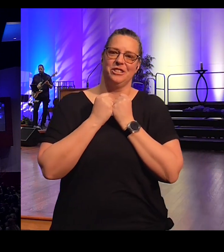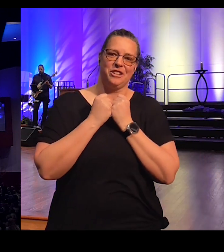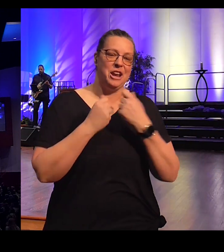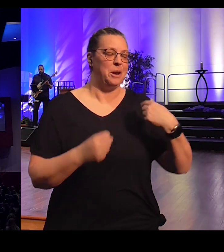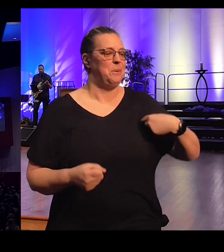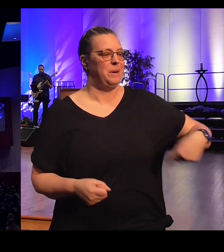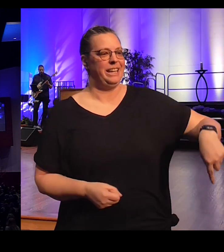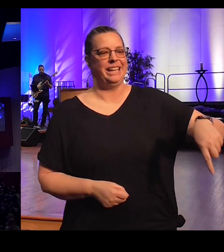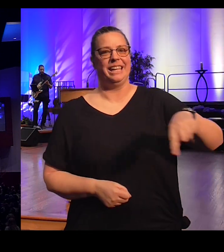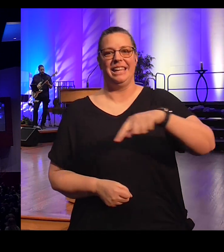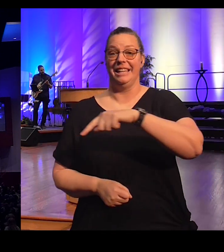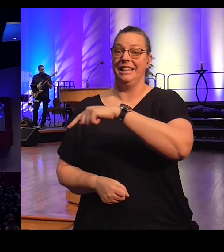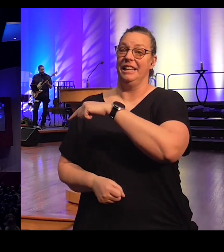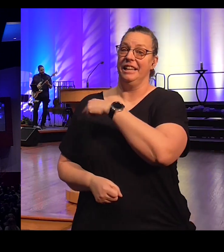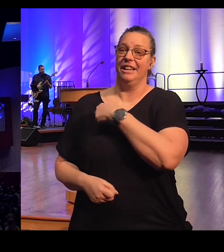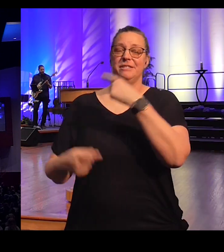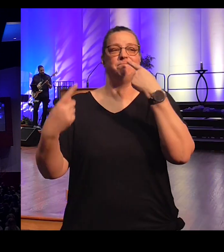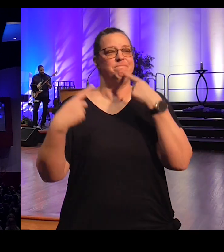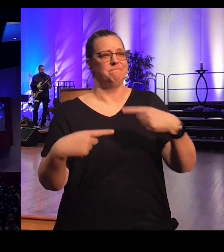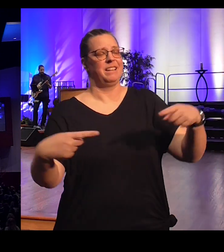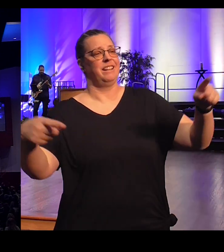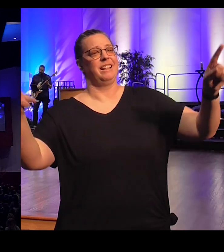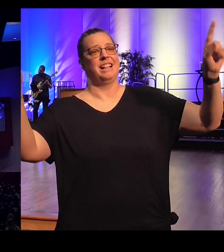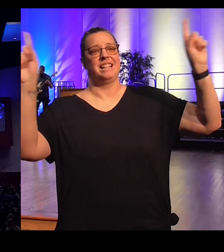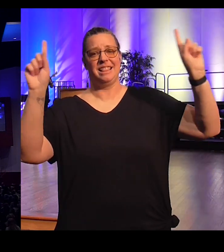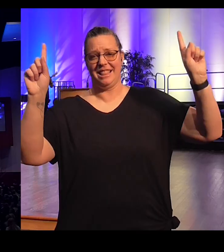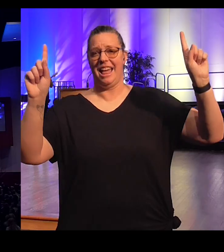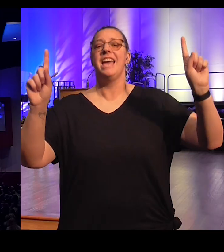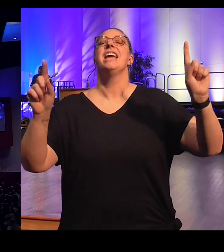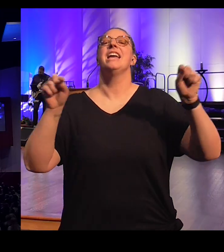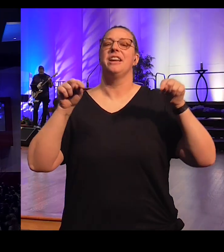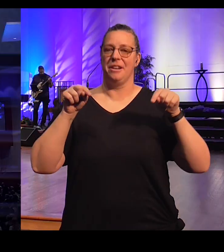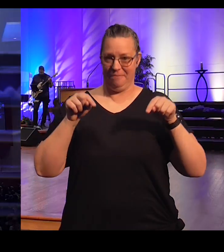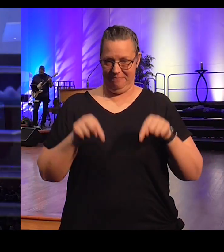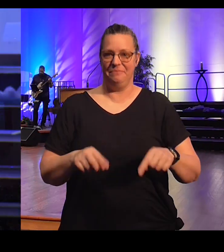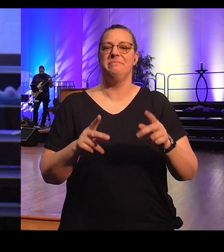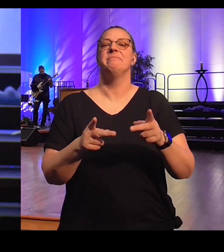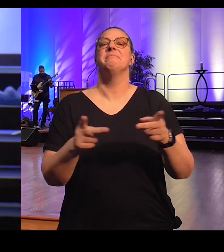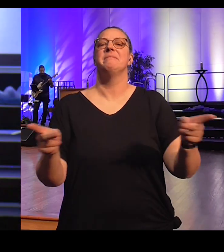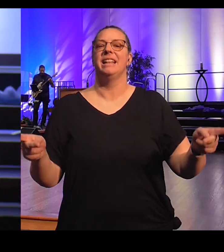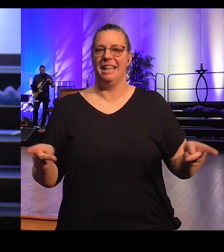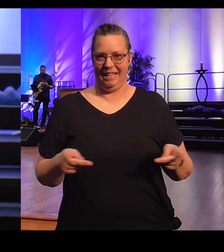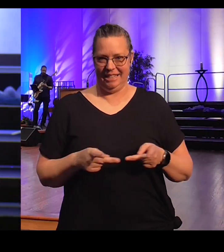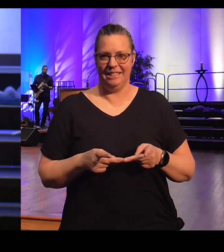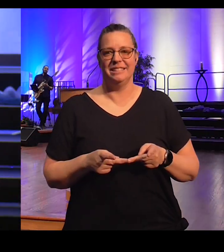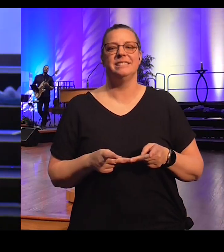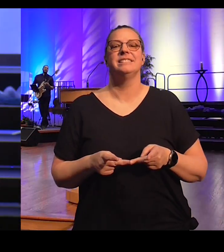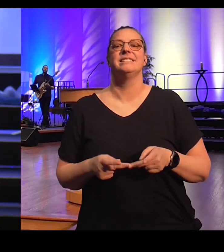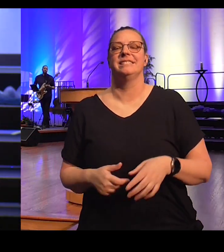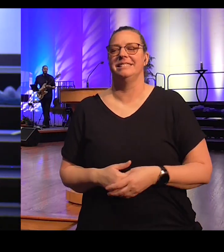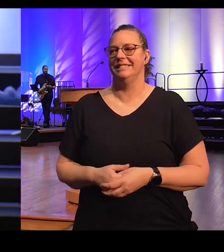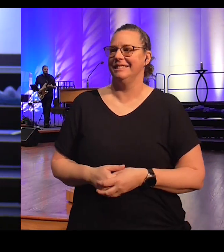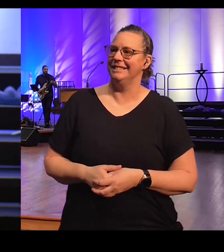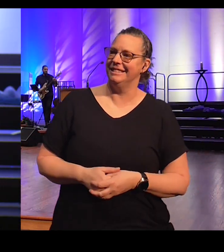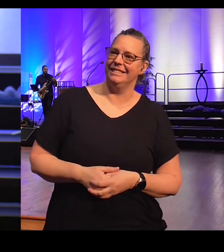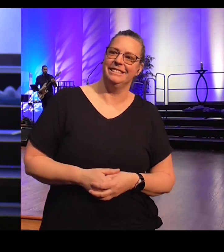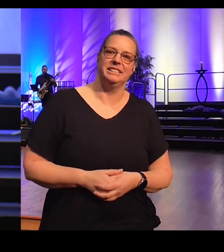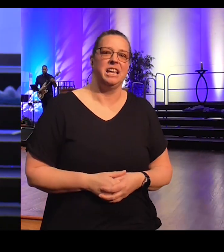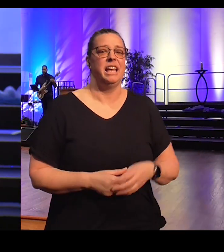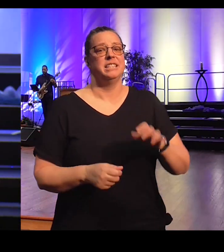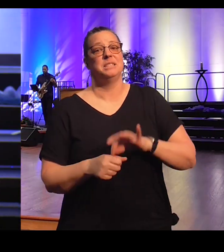sacred. We declare that peace is here. Sing